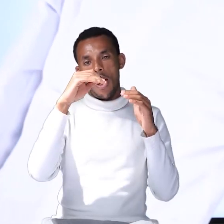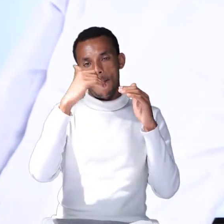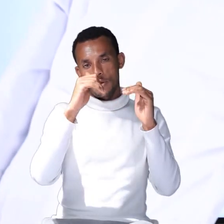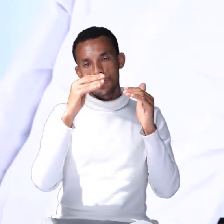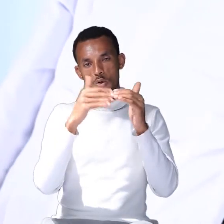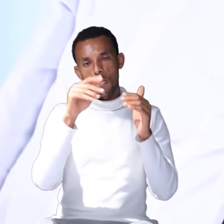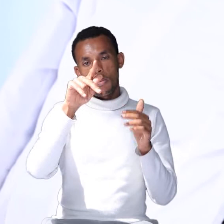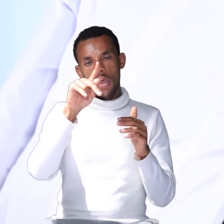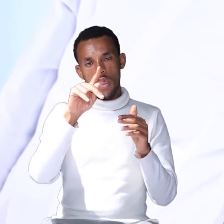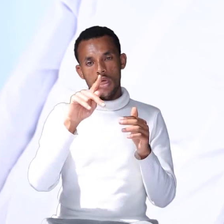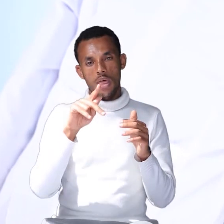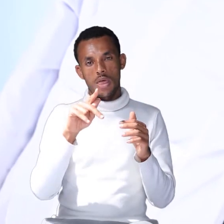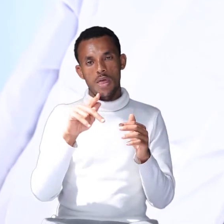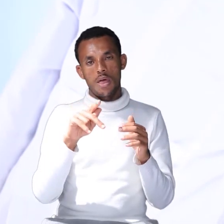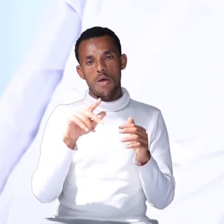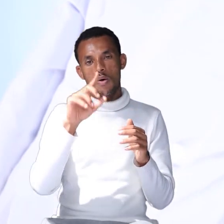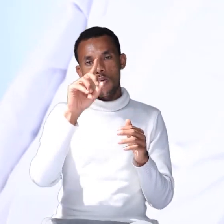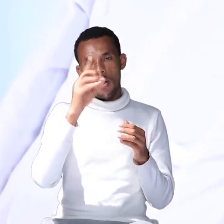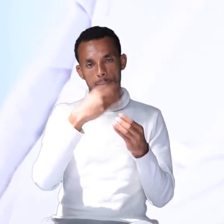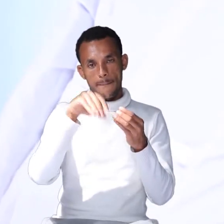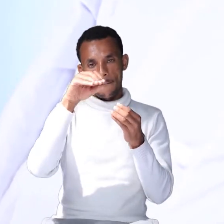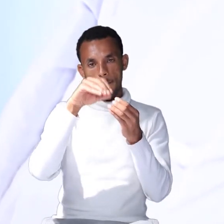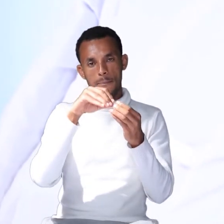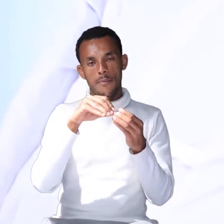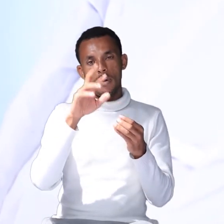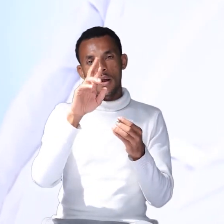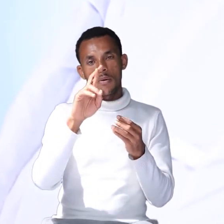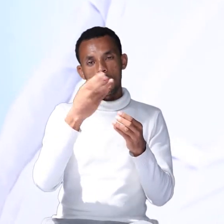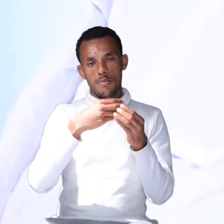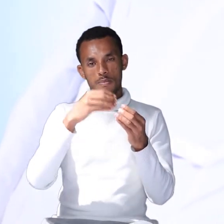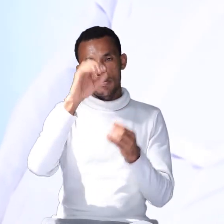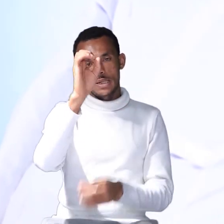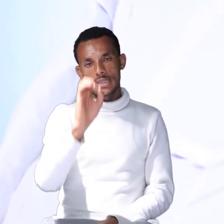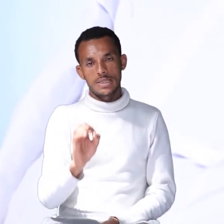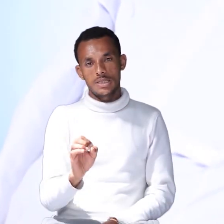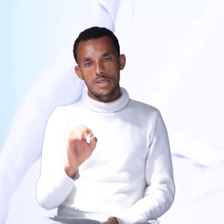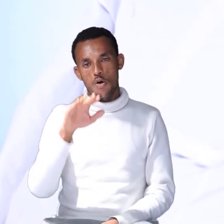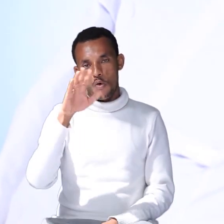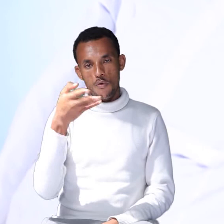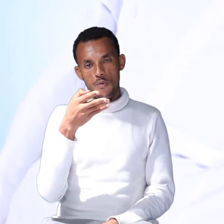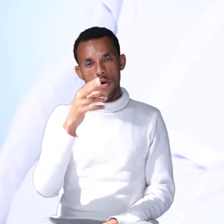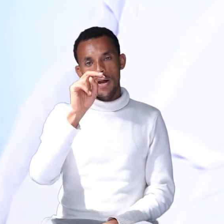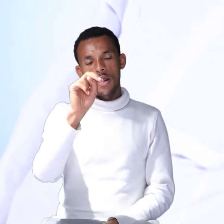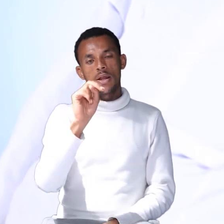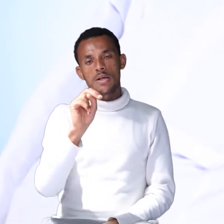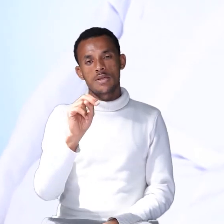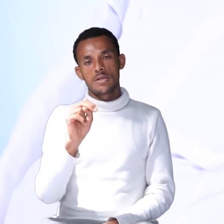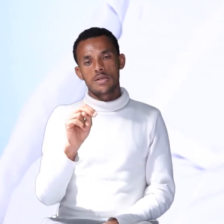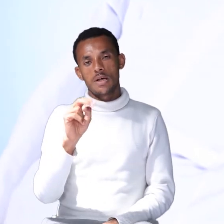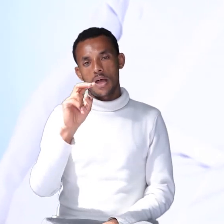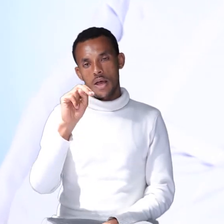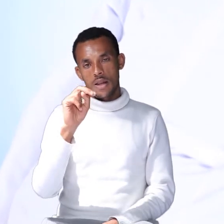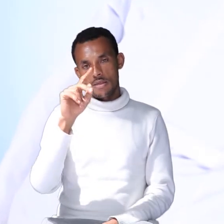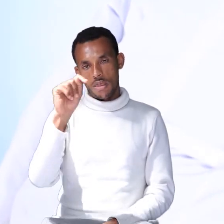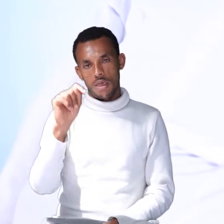will be equal to the principal P into 1 plus R % over